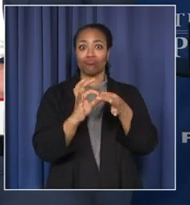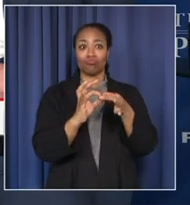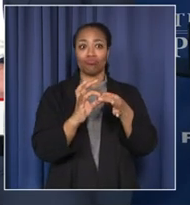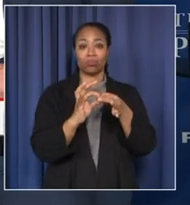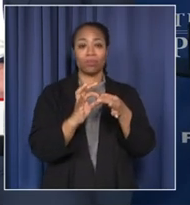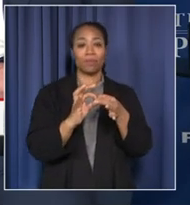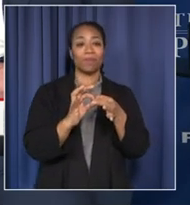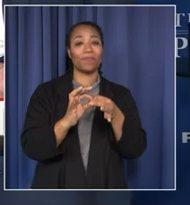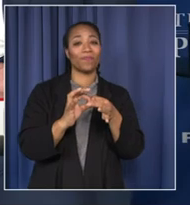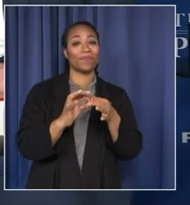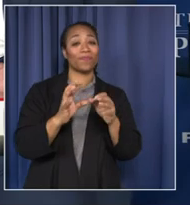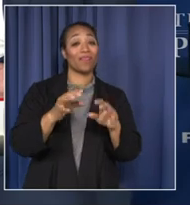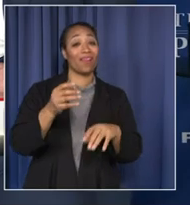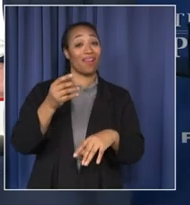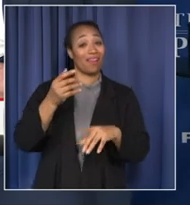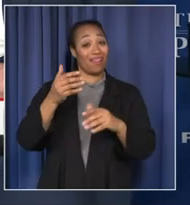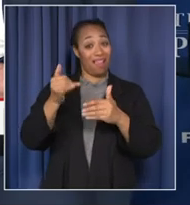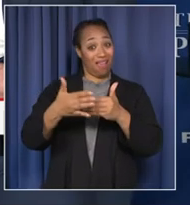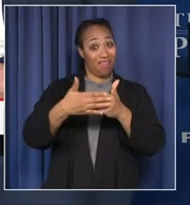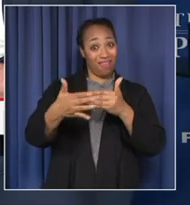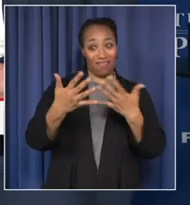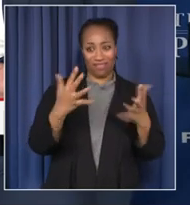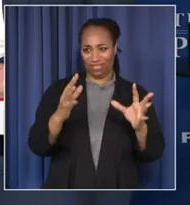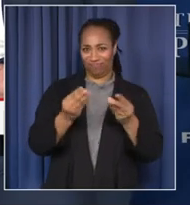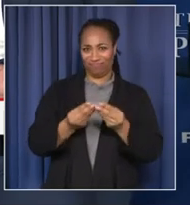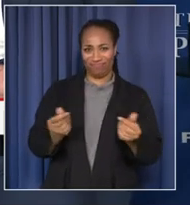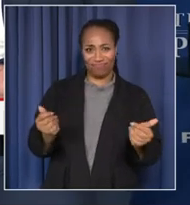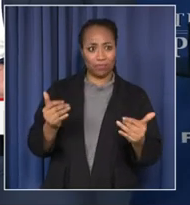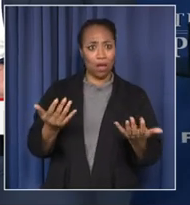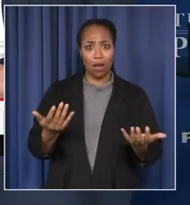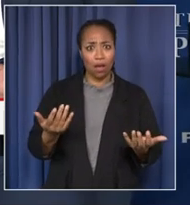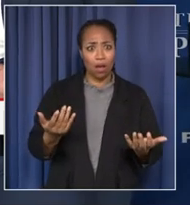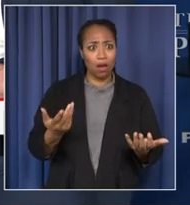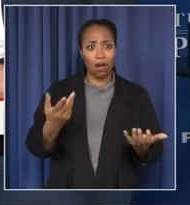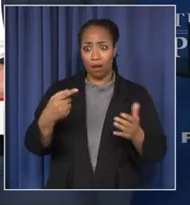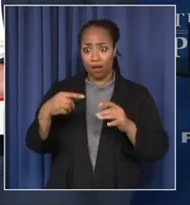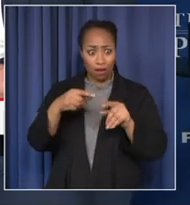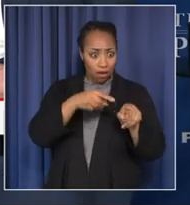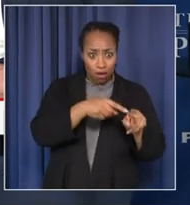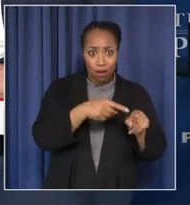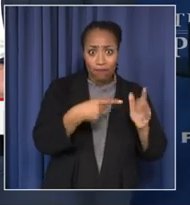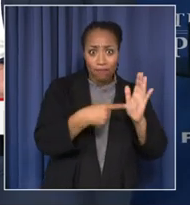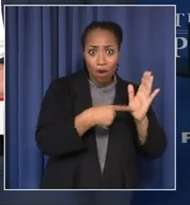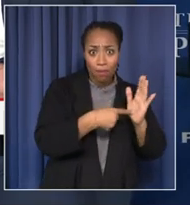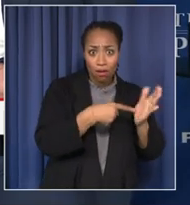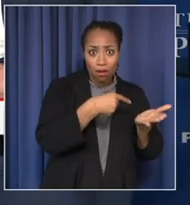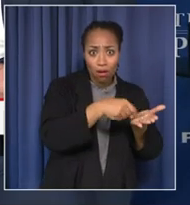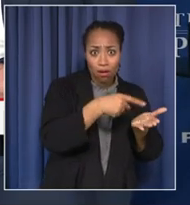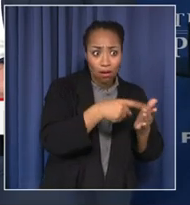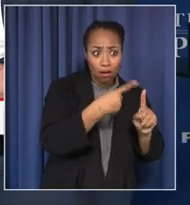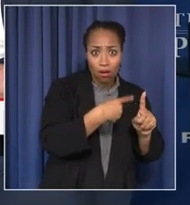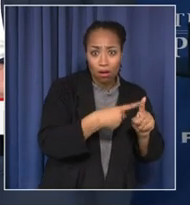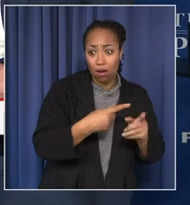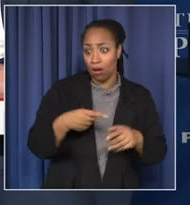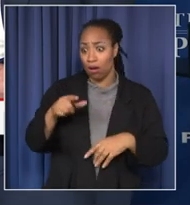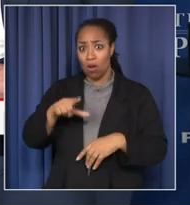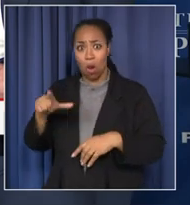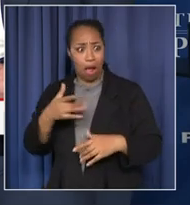their rent. So we're addressing in one half of the bill, like the 30% of people who we think